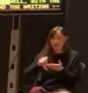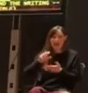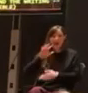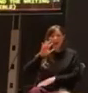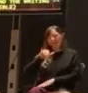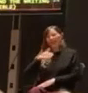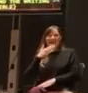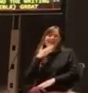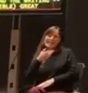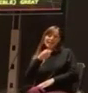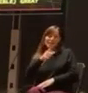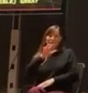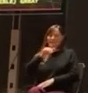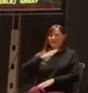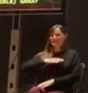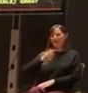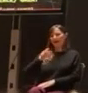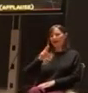great-grandson.